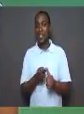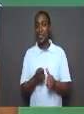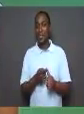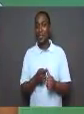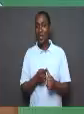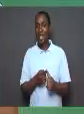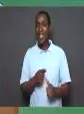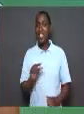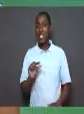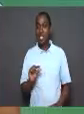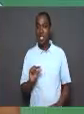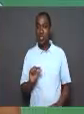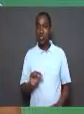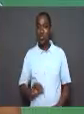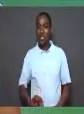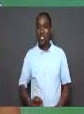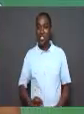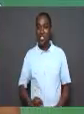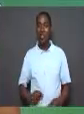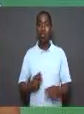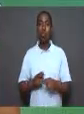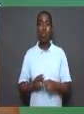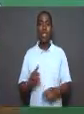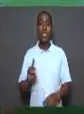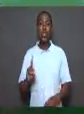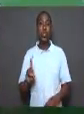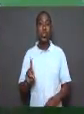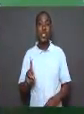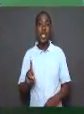small intestine, called the duodenum.